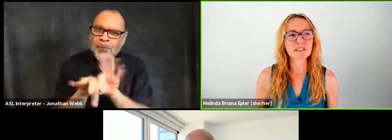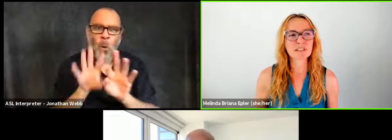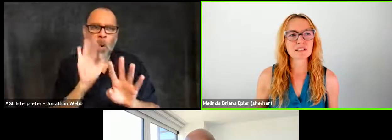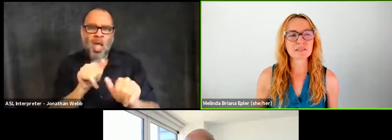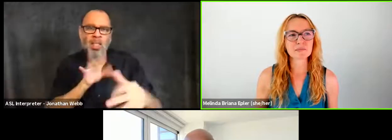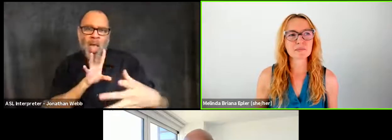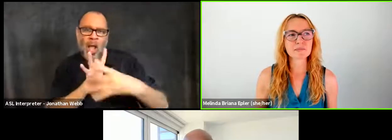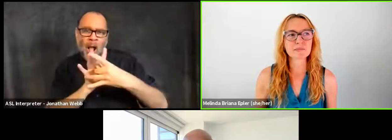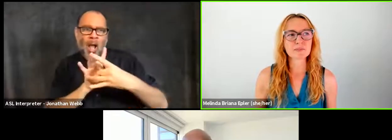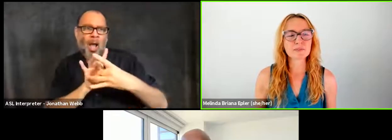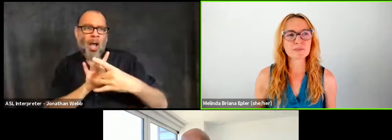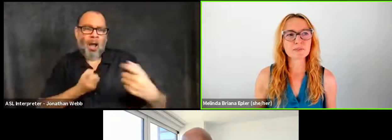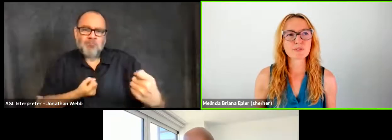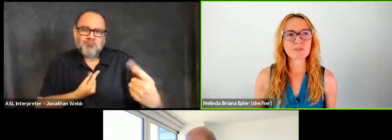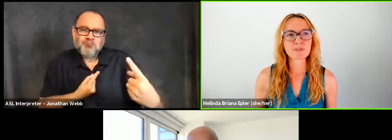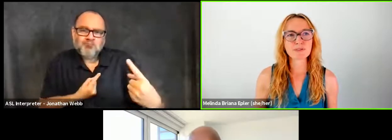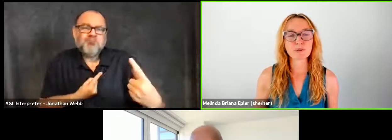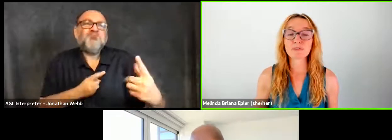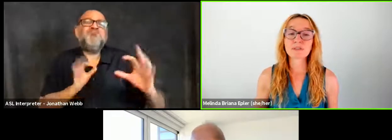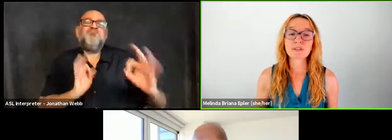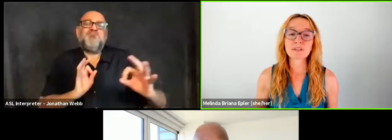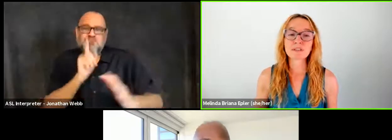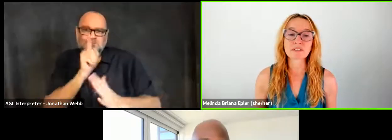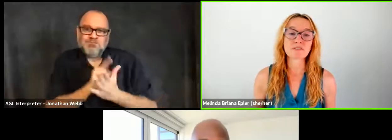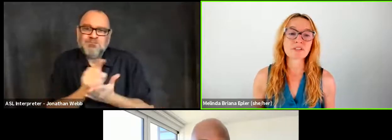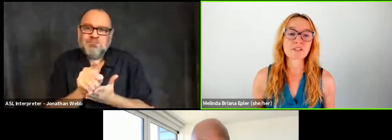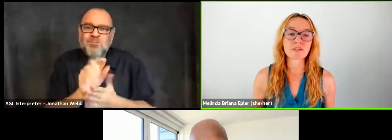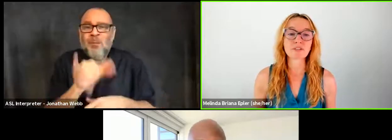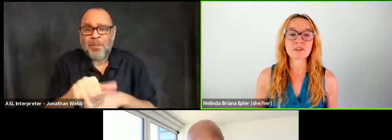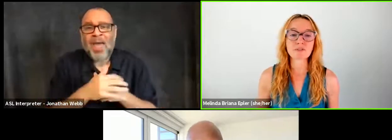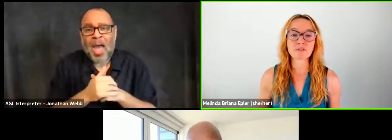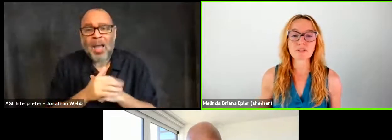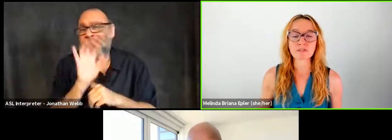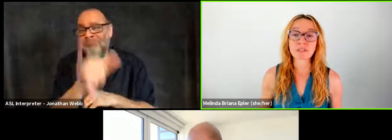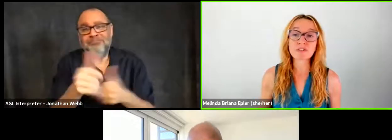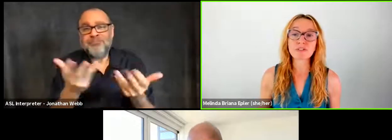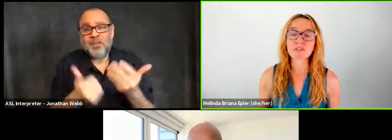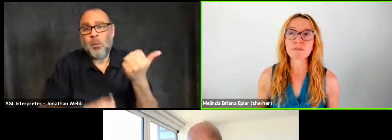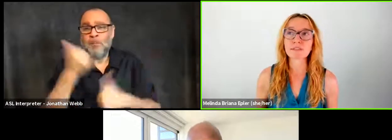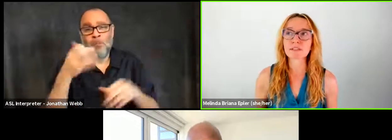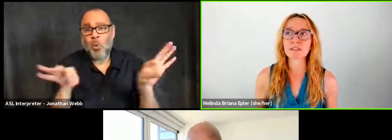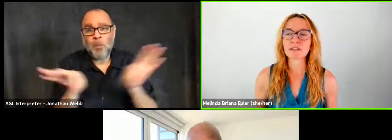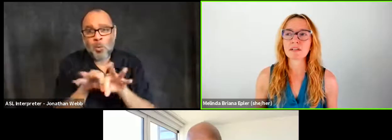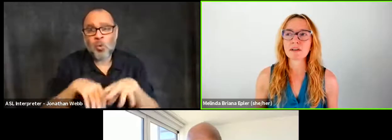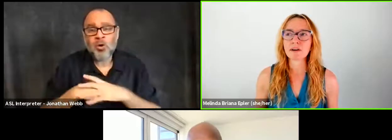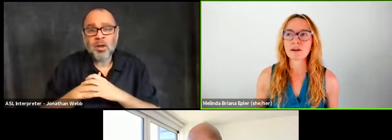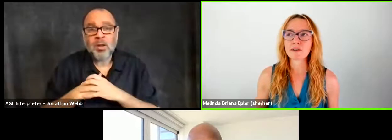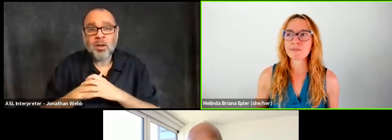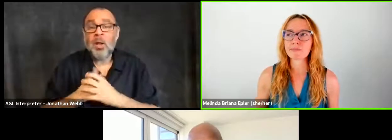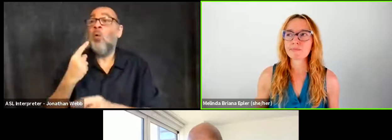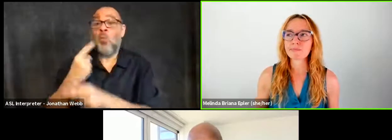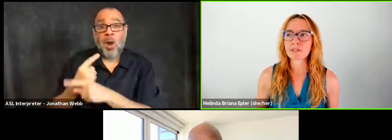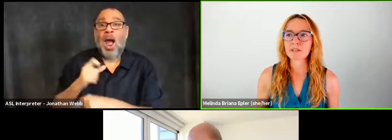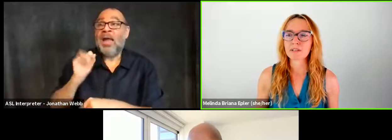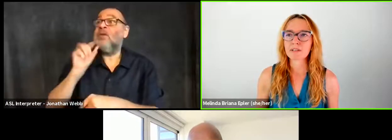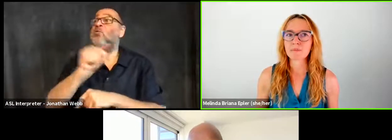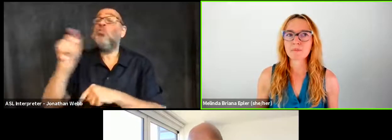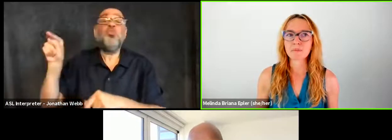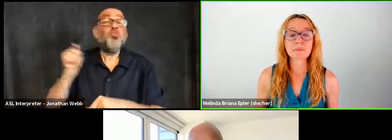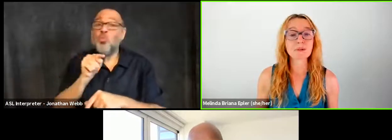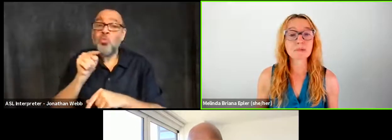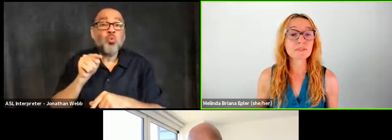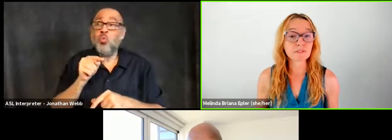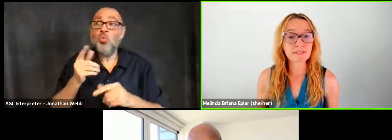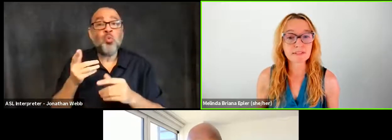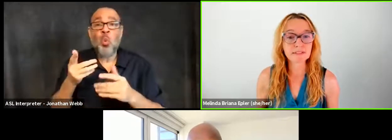that for those of you all who are not in interracial relationships, that it comes